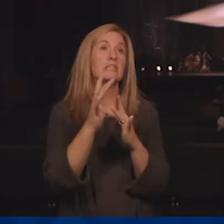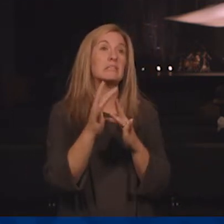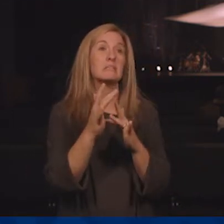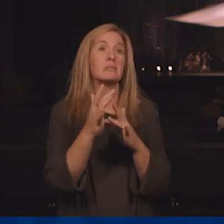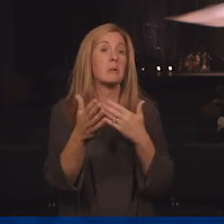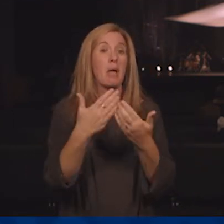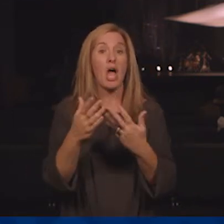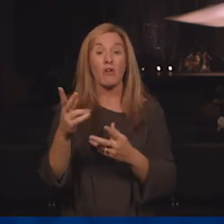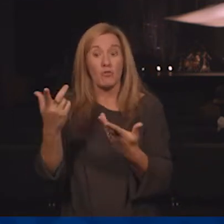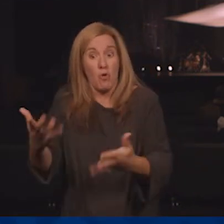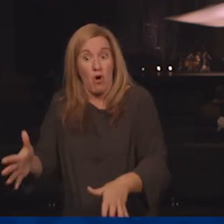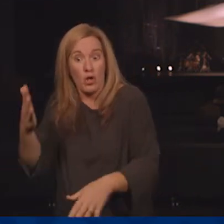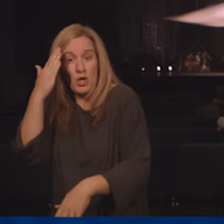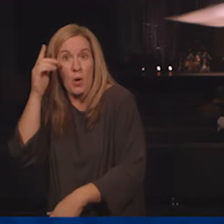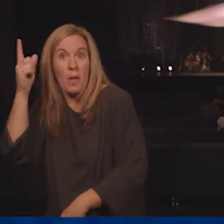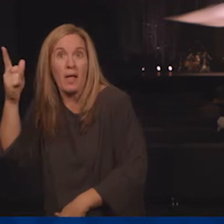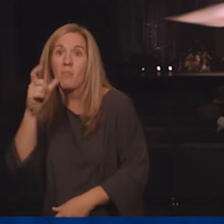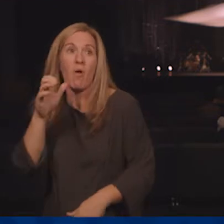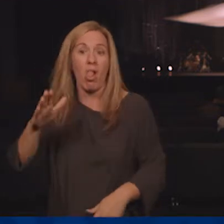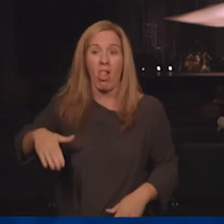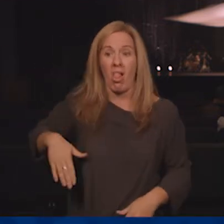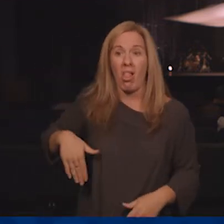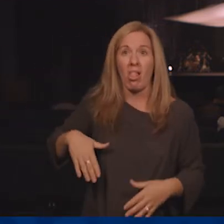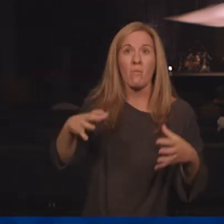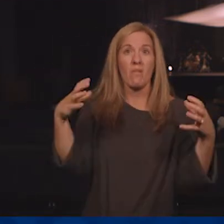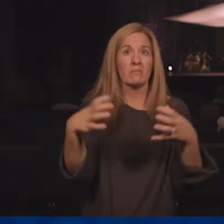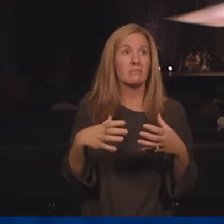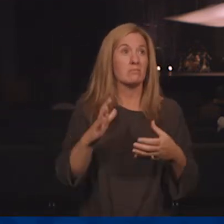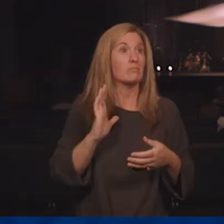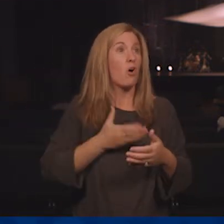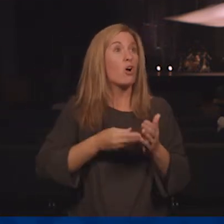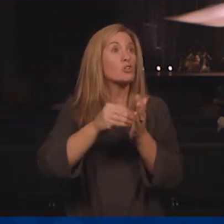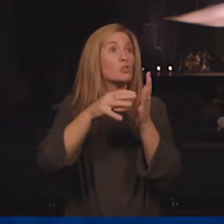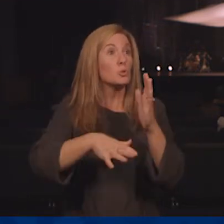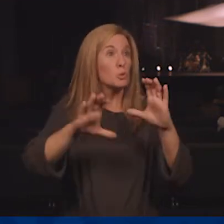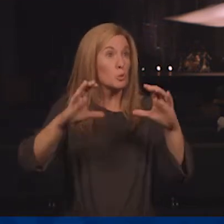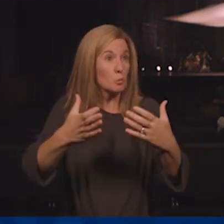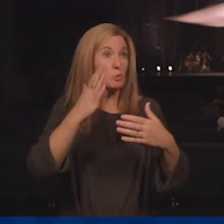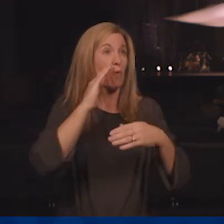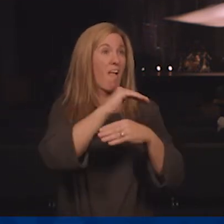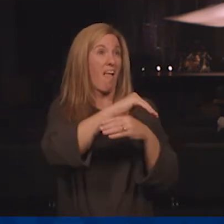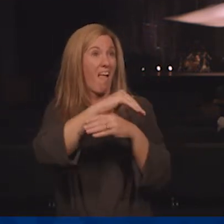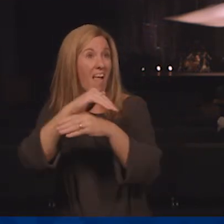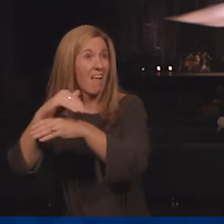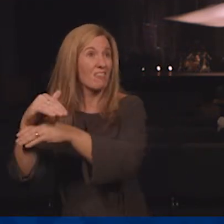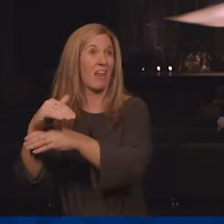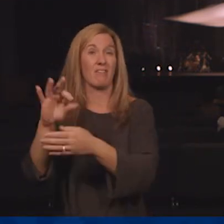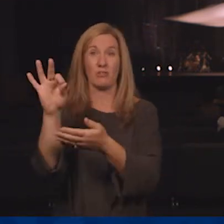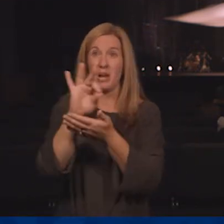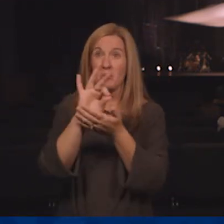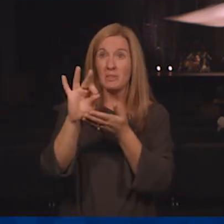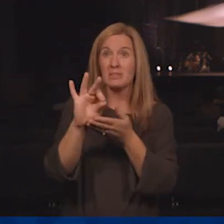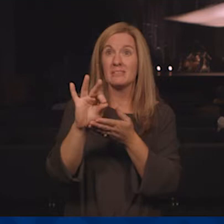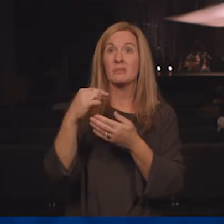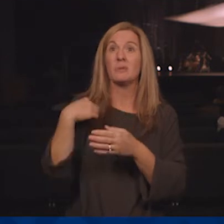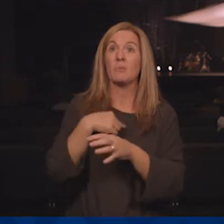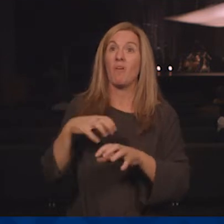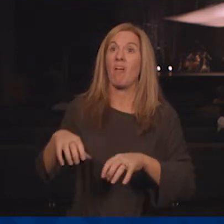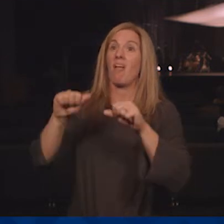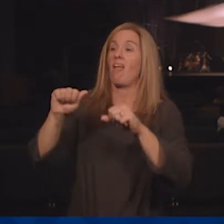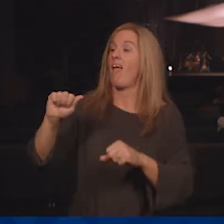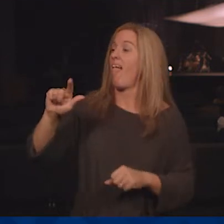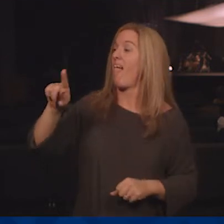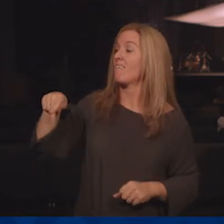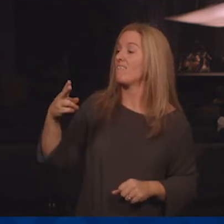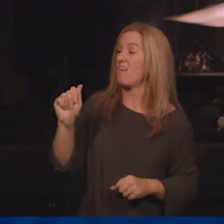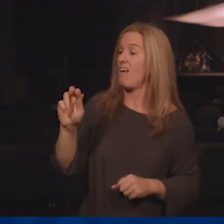not know him. Our student groups are doing this at student night every week for 9 weeks. We're doing Alpha Us, which is a particular